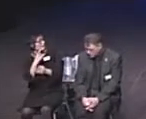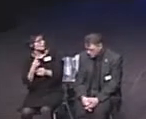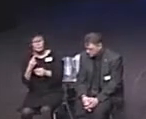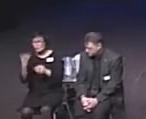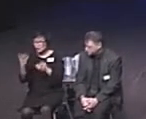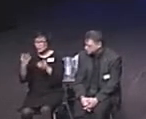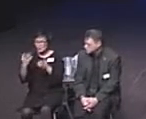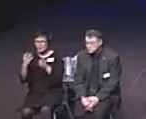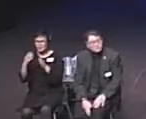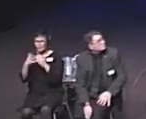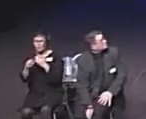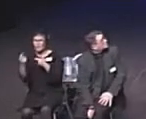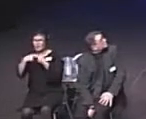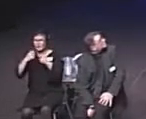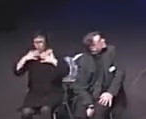body and activity,